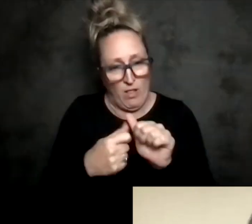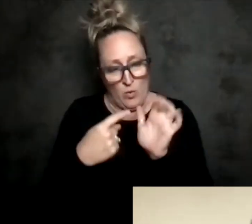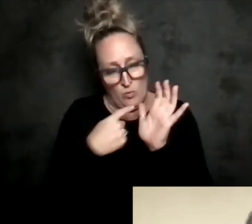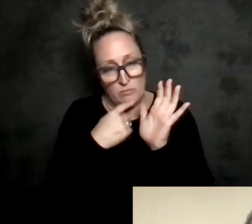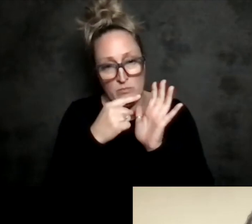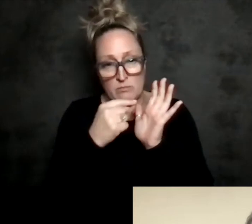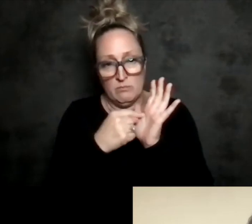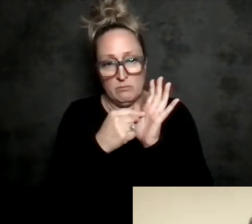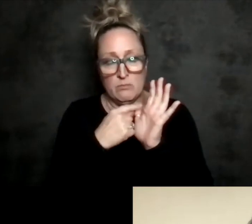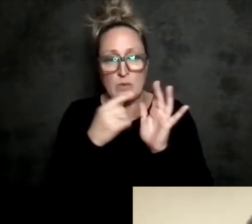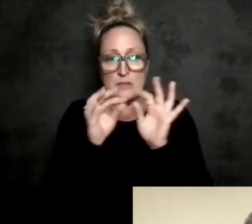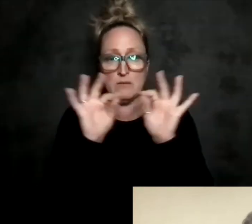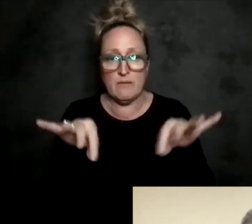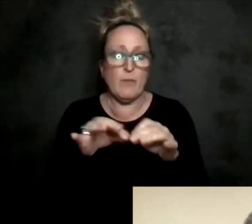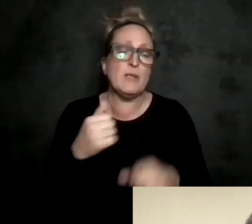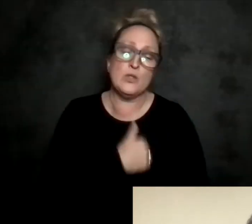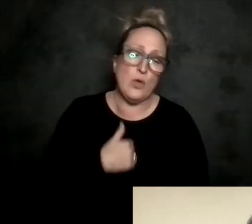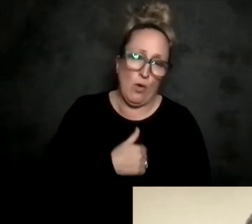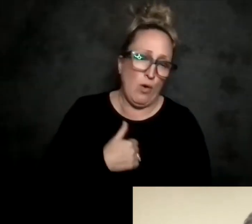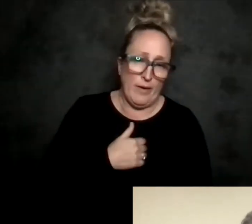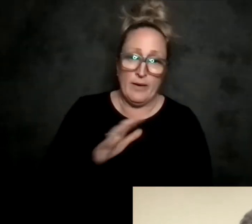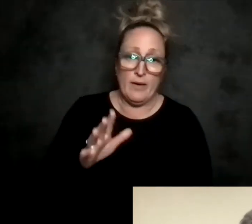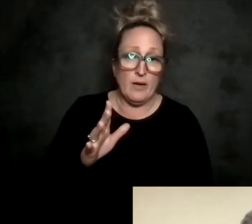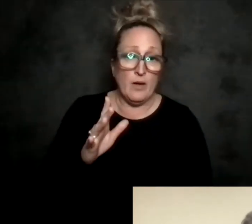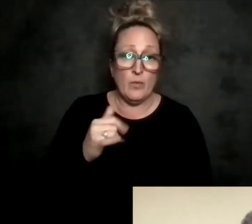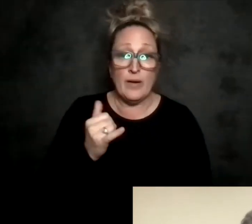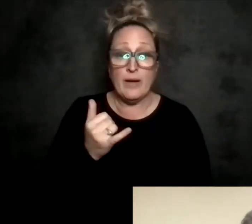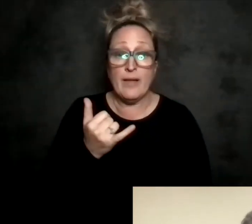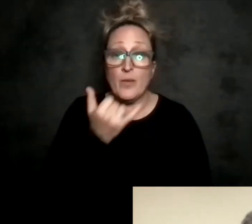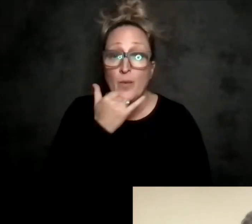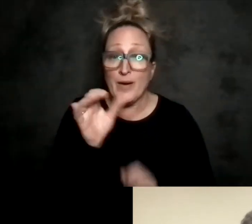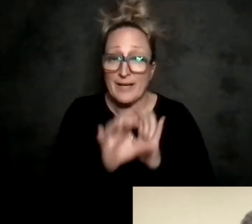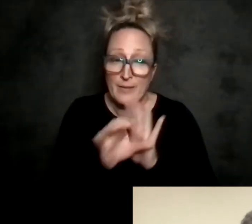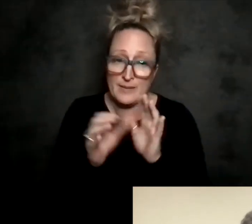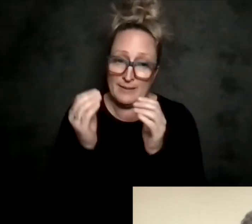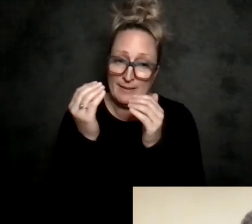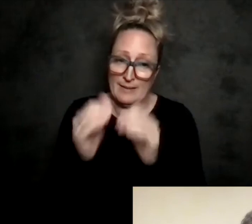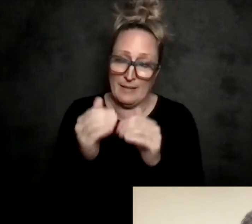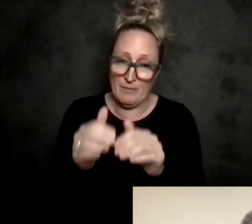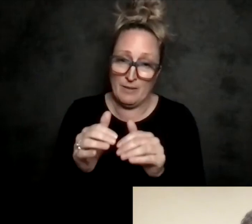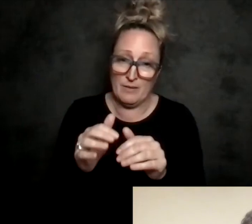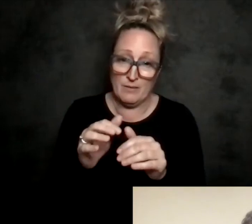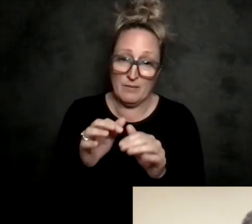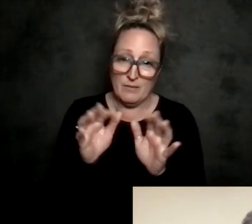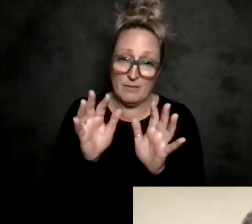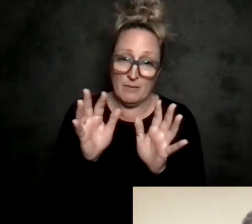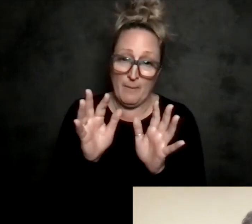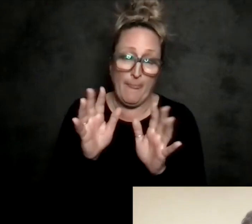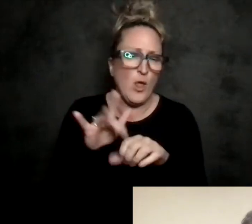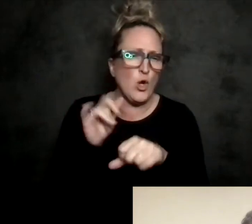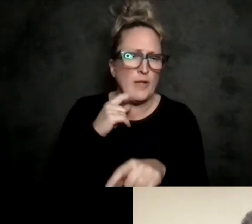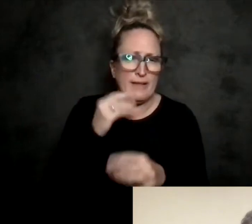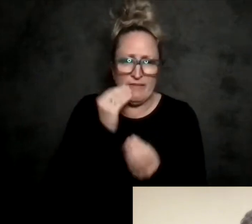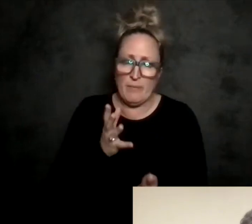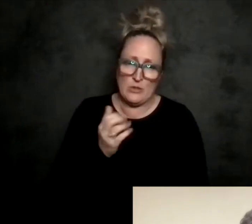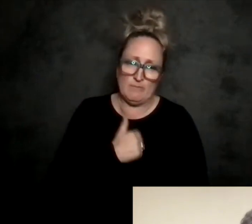form. So apologies to everyone. We had the wrong character limit in the earlier in the